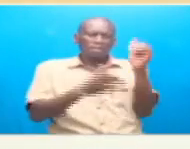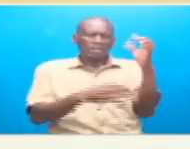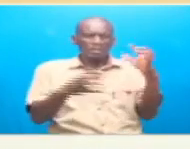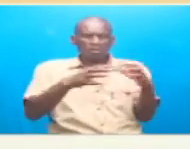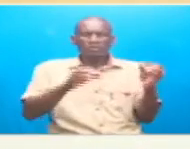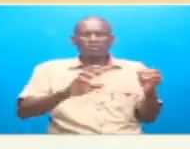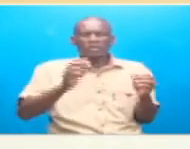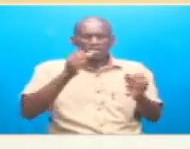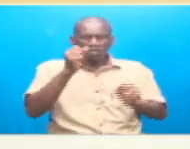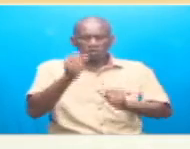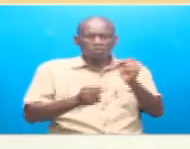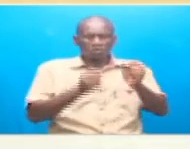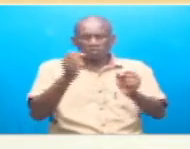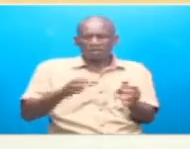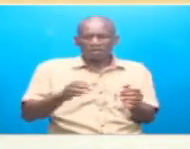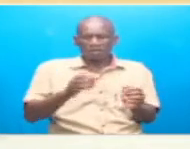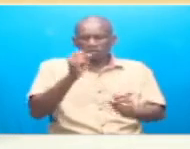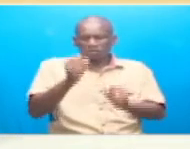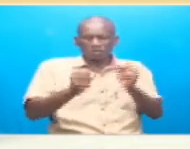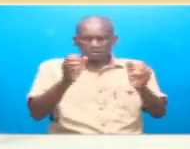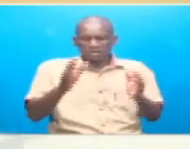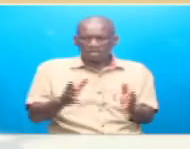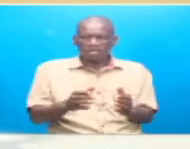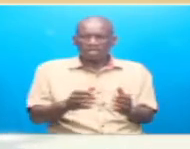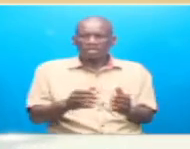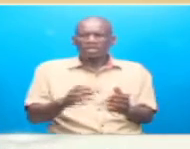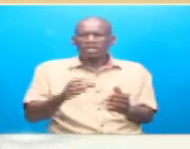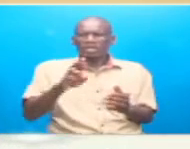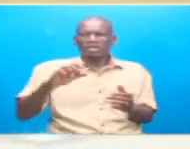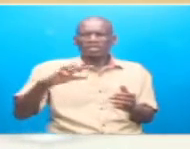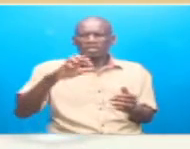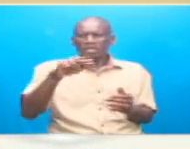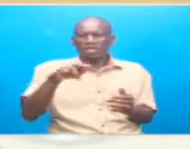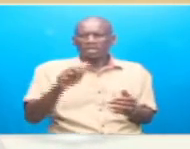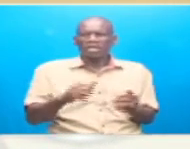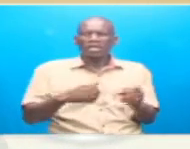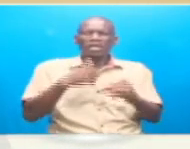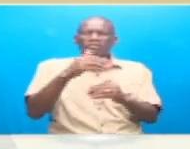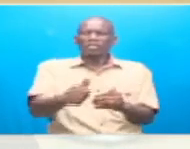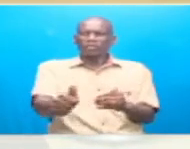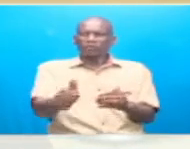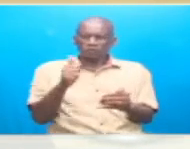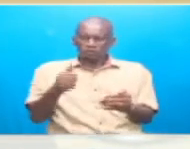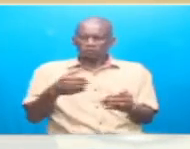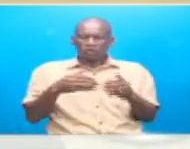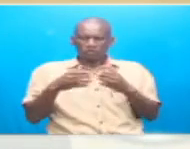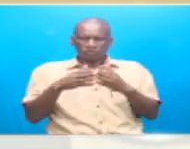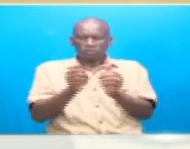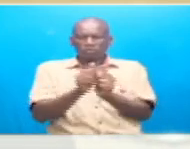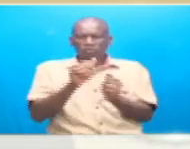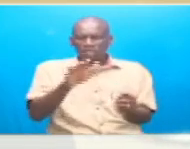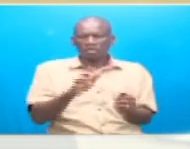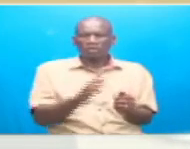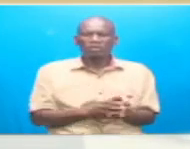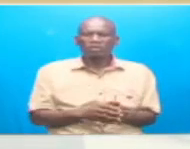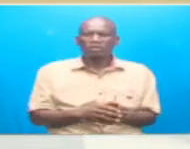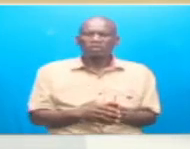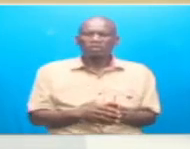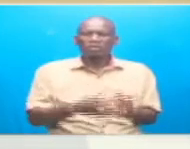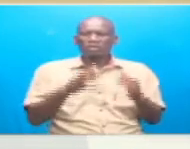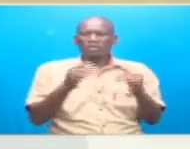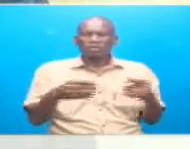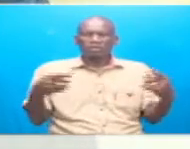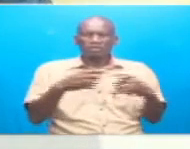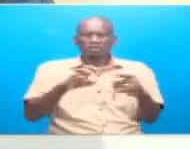by the name Regina Cherotich after she turned down his sexual advances, according to Elkana Ruto, an athletics coach. Several